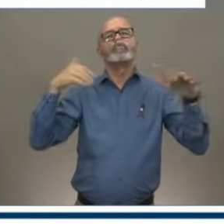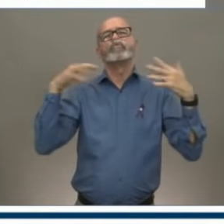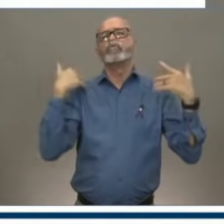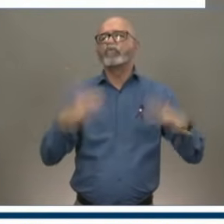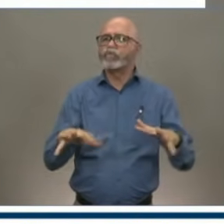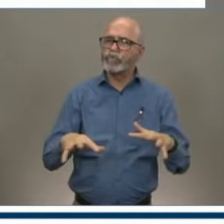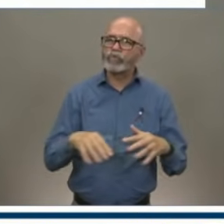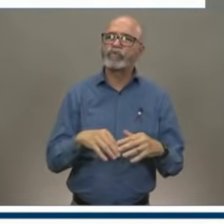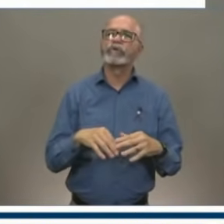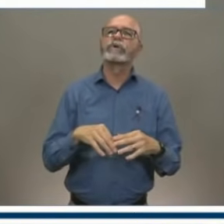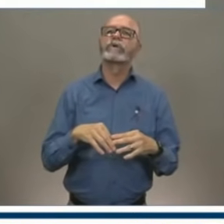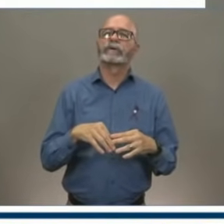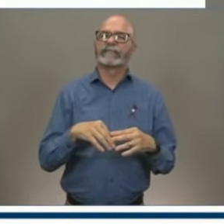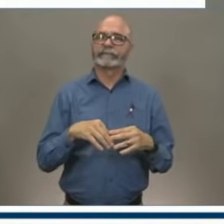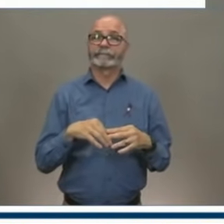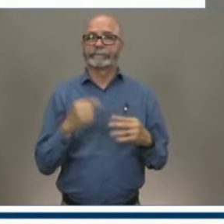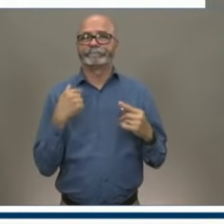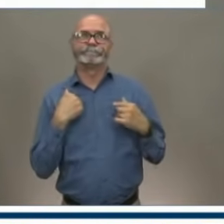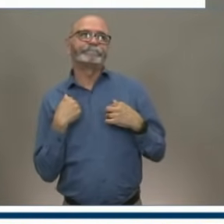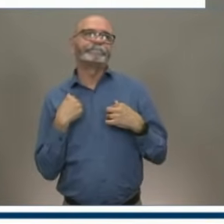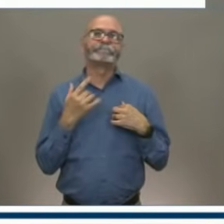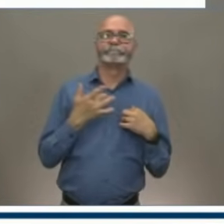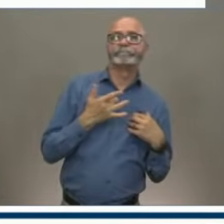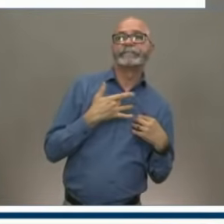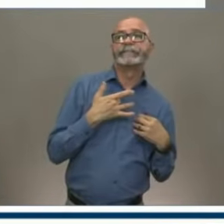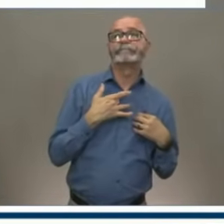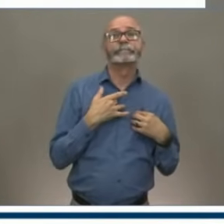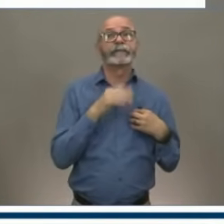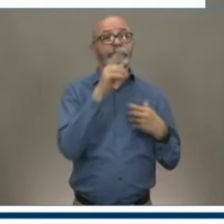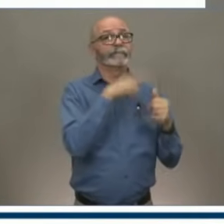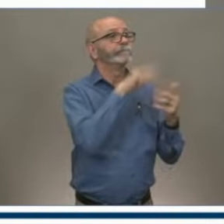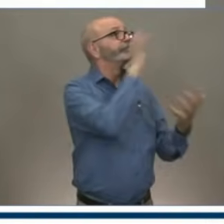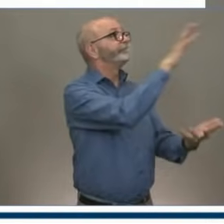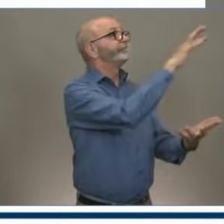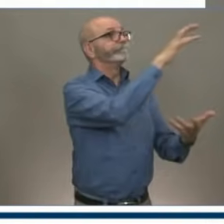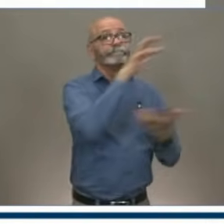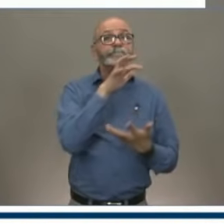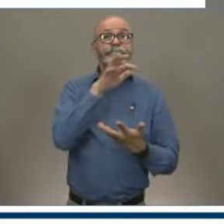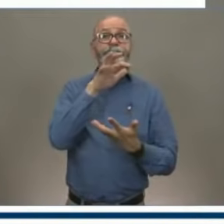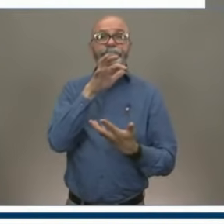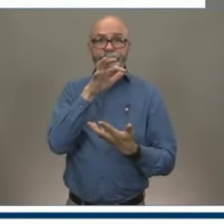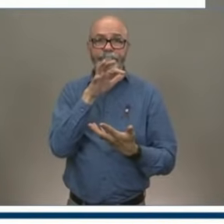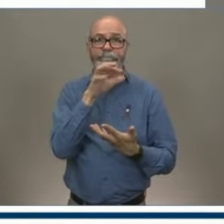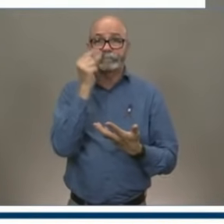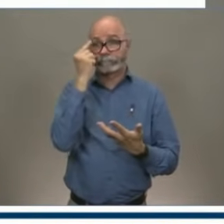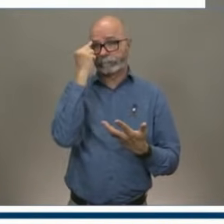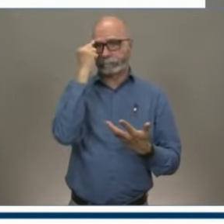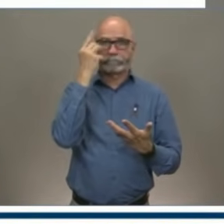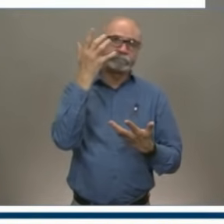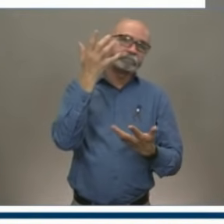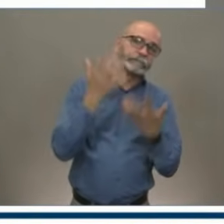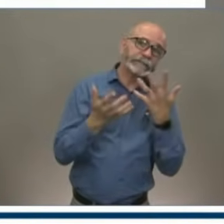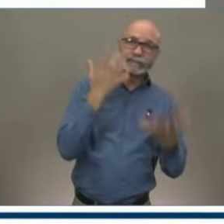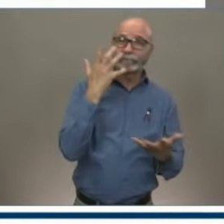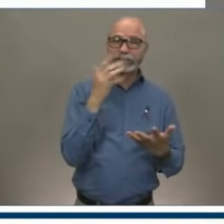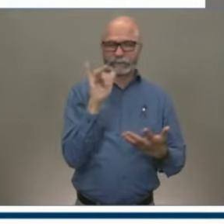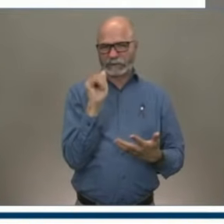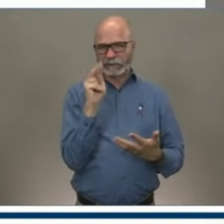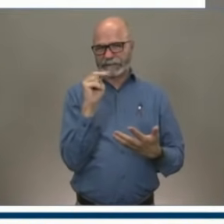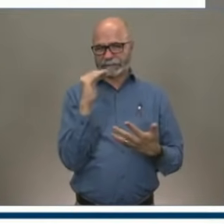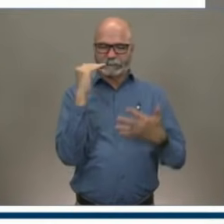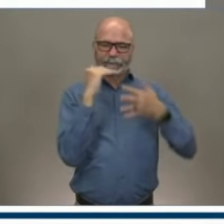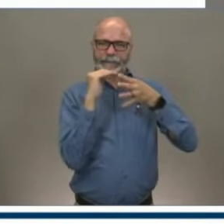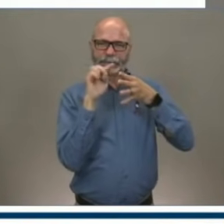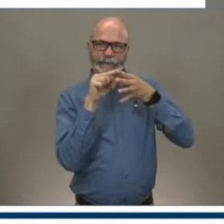We are expecting the first allotment of vaccines to start early in January, along with a